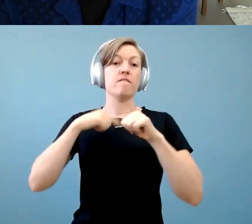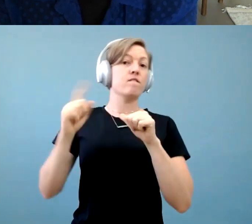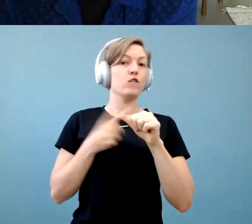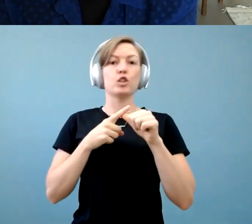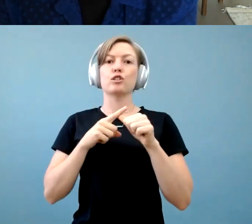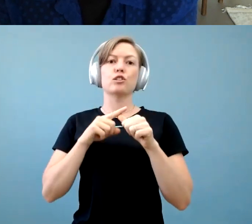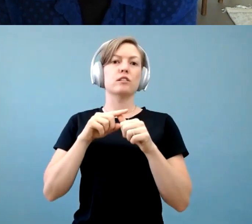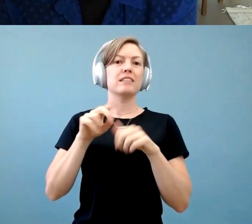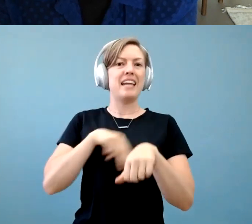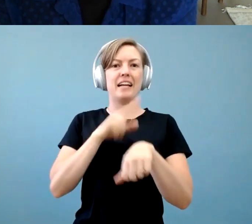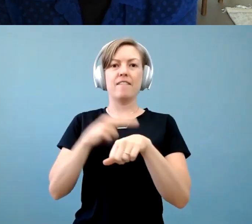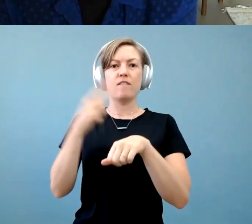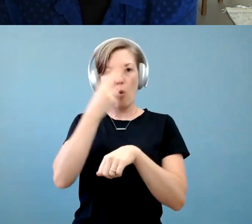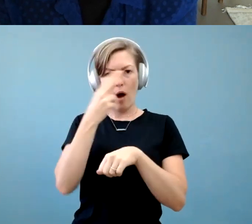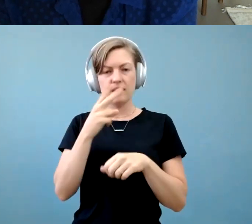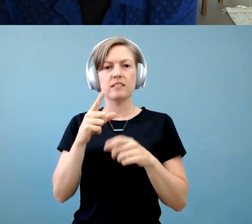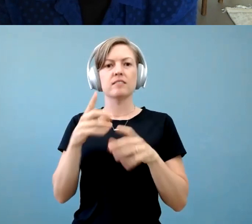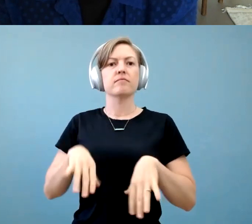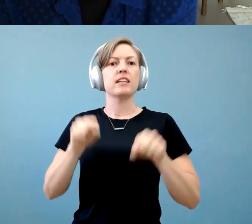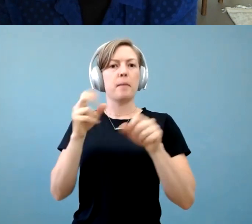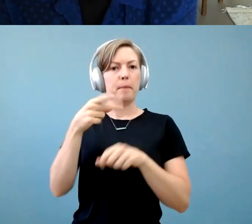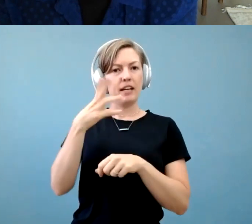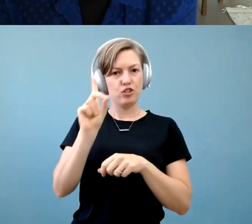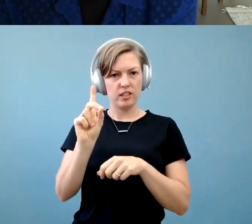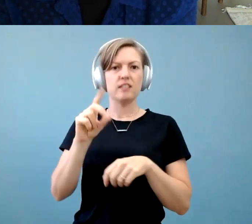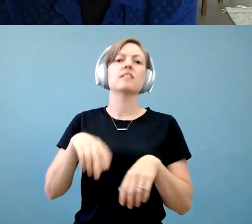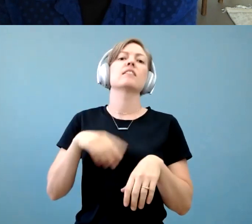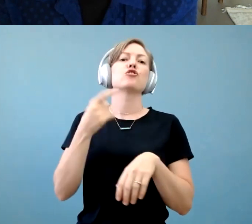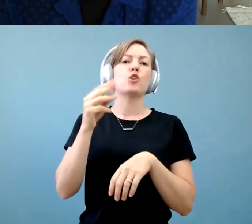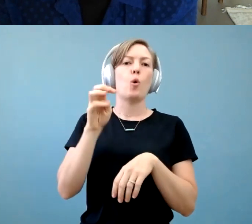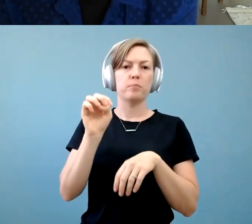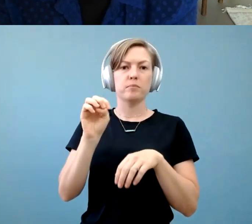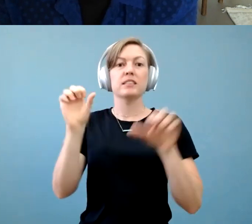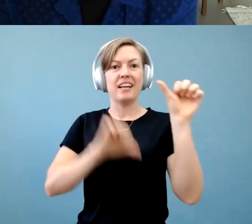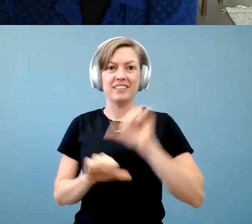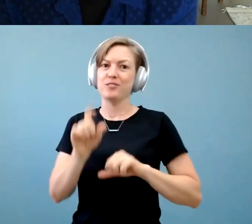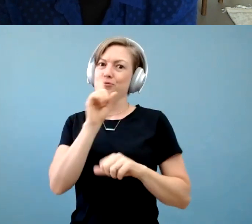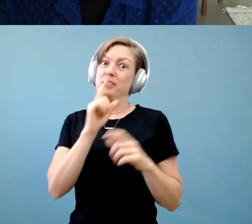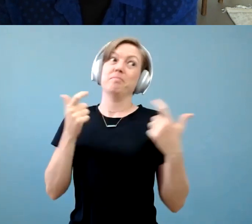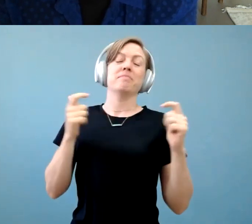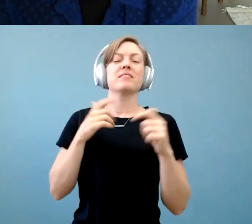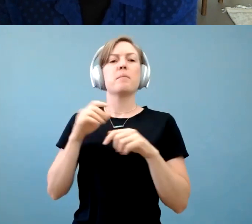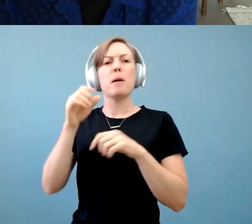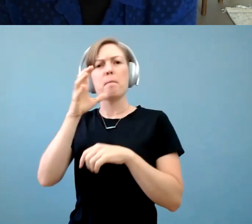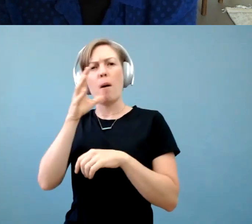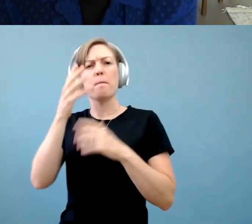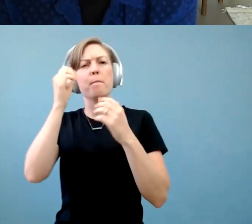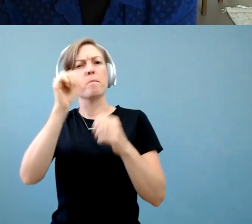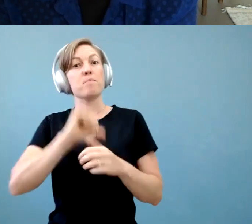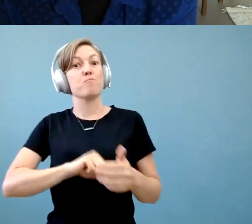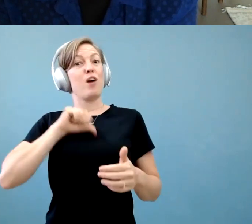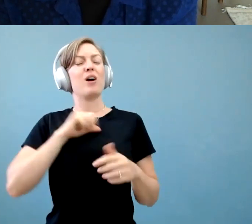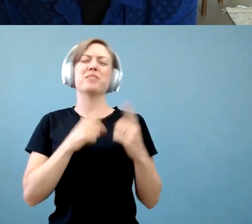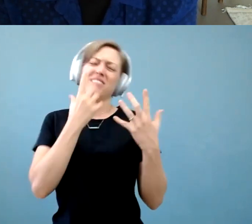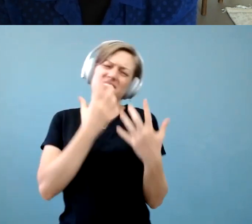Hawaiian to receive a PhD in genome sciences, which is both tremendous. My mom's proud, but also very sad because